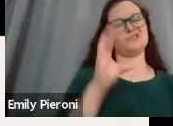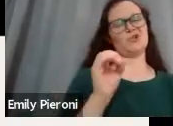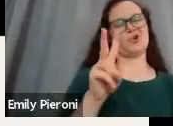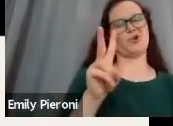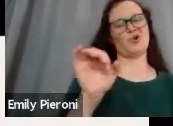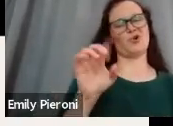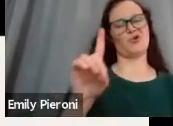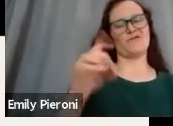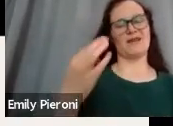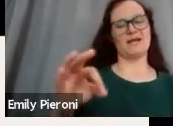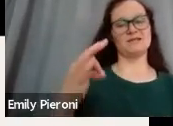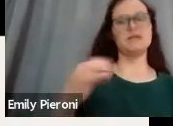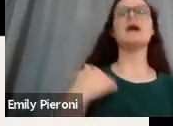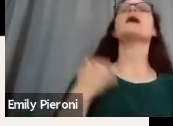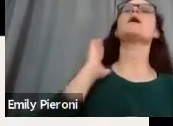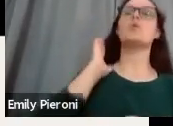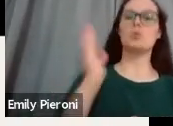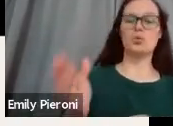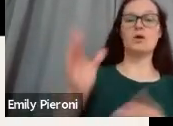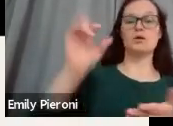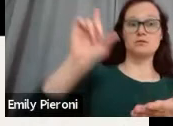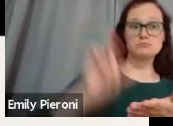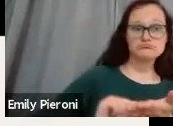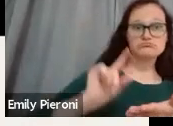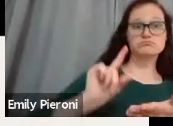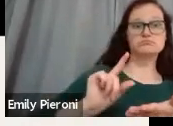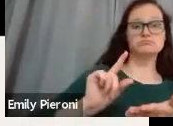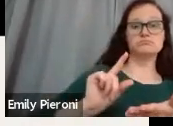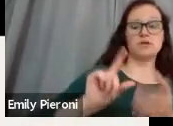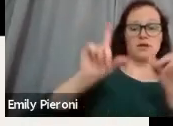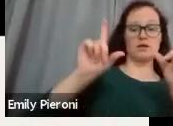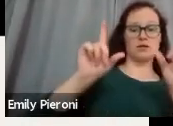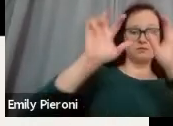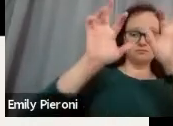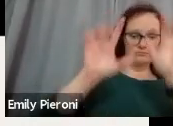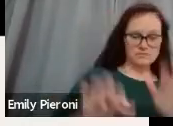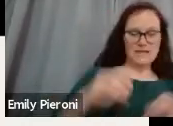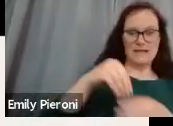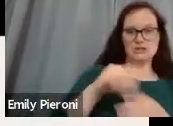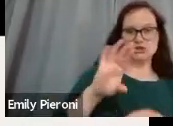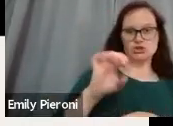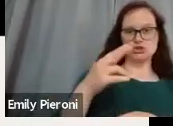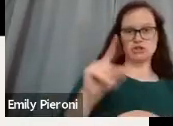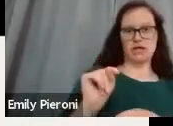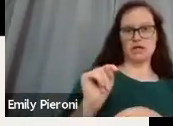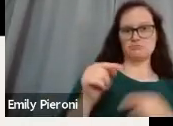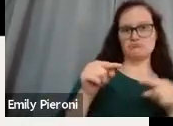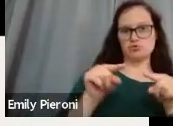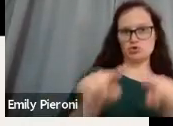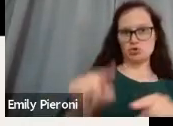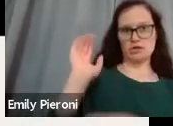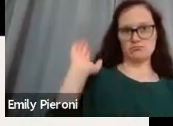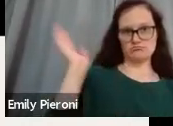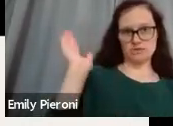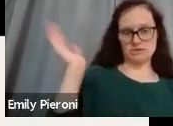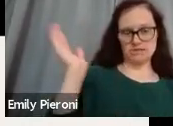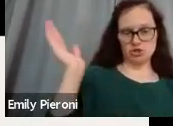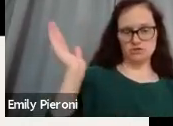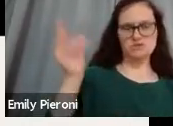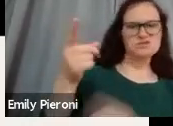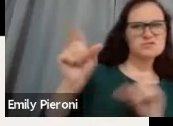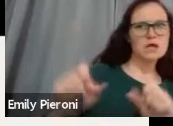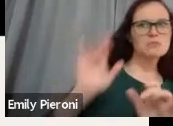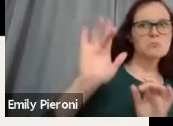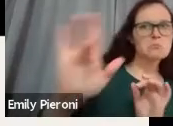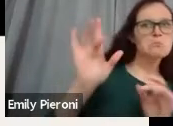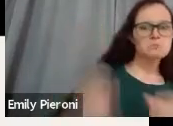to these documents in the chat box during Mike's talk. So our next and final speaker is Mike